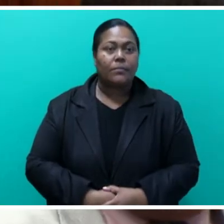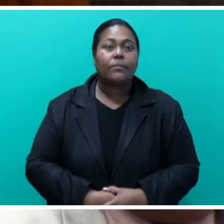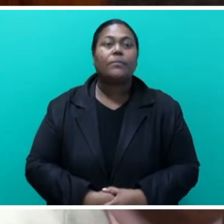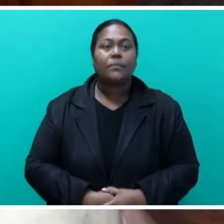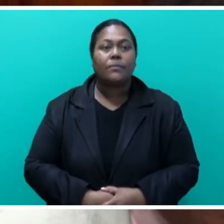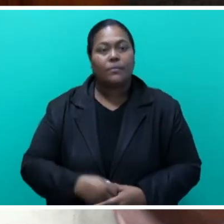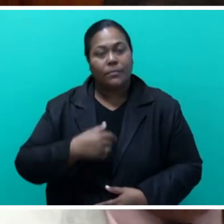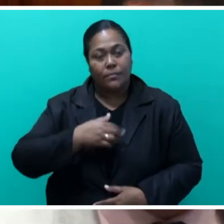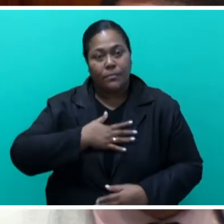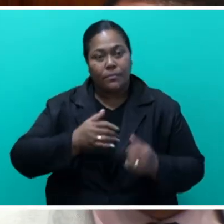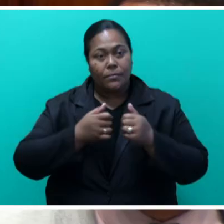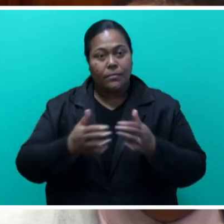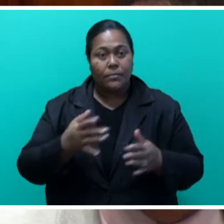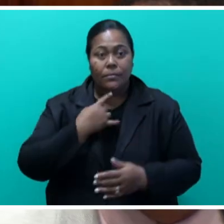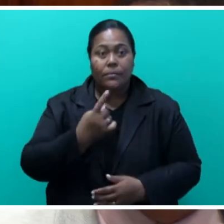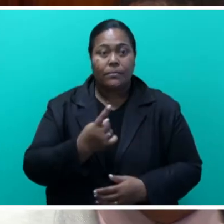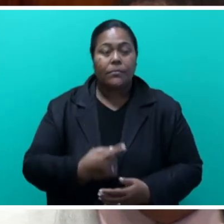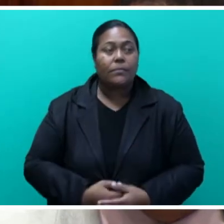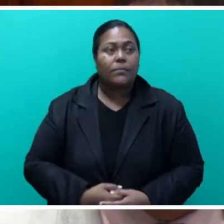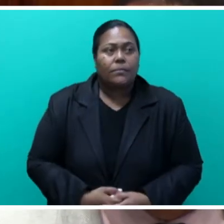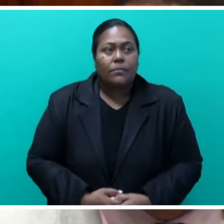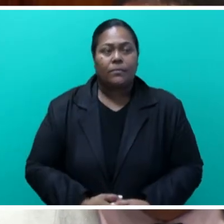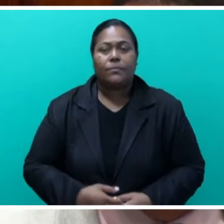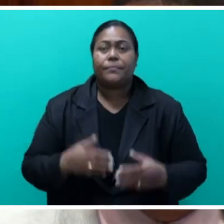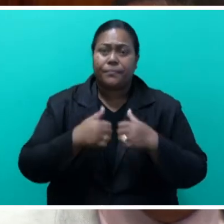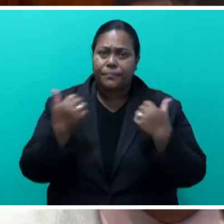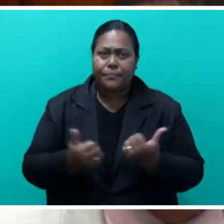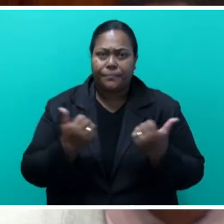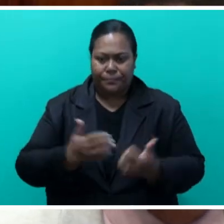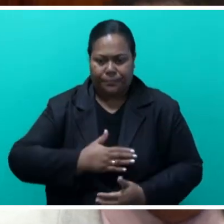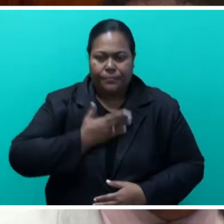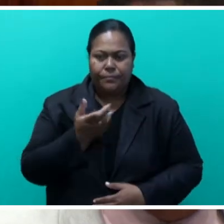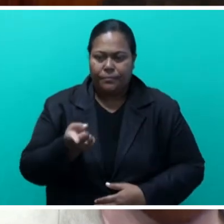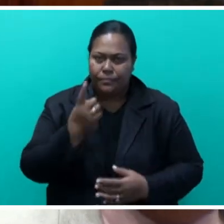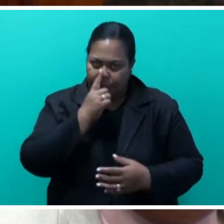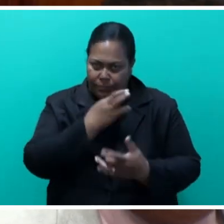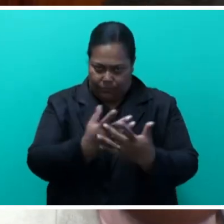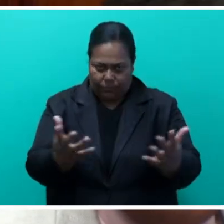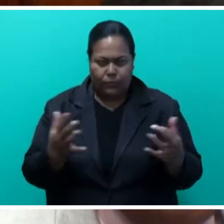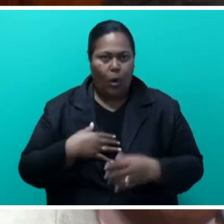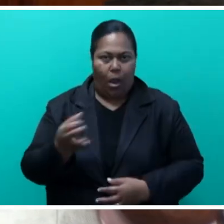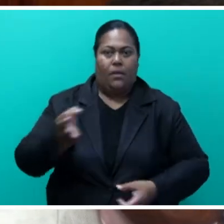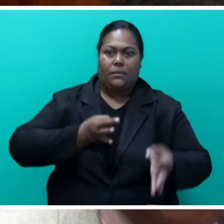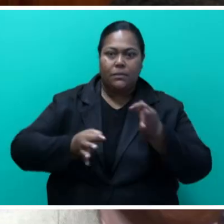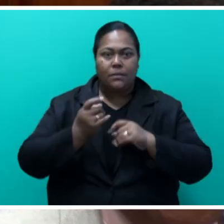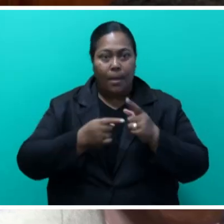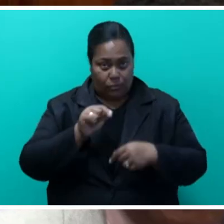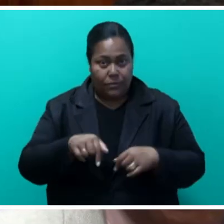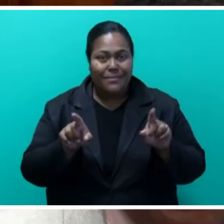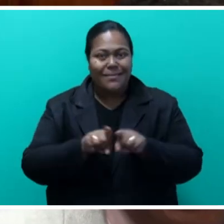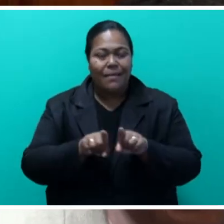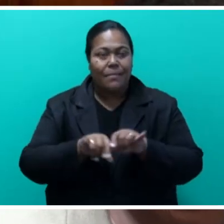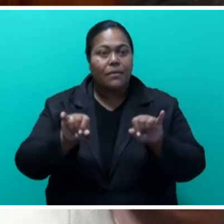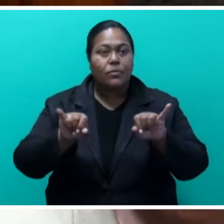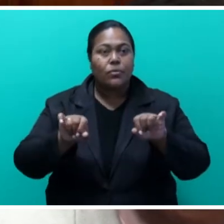by saying that there has been a lot of public interest in this matter, and there have been